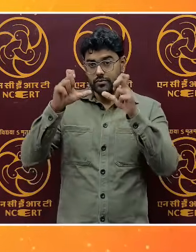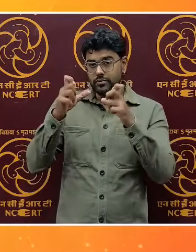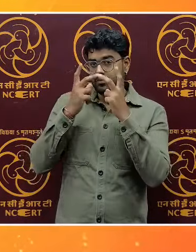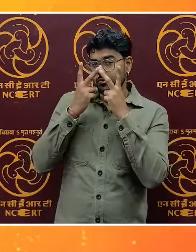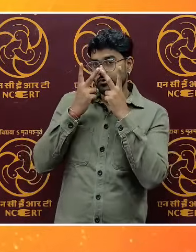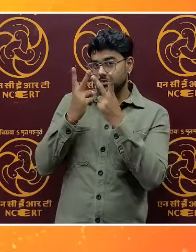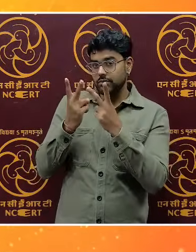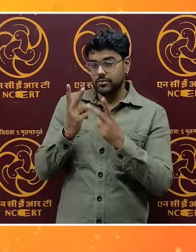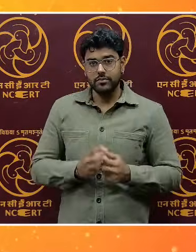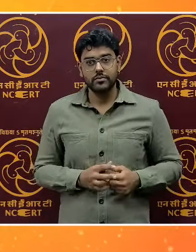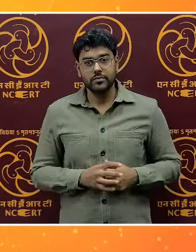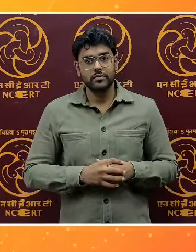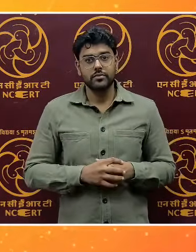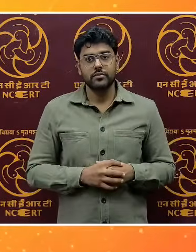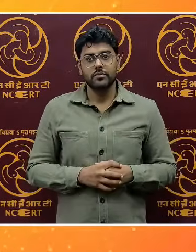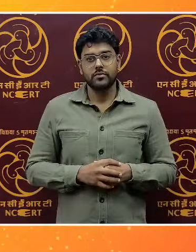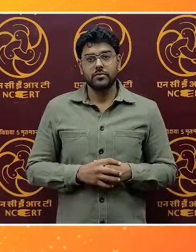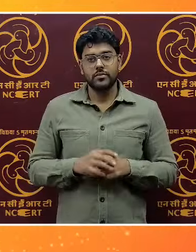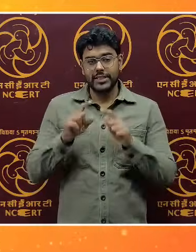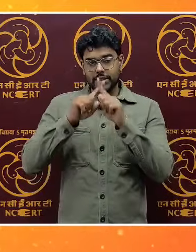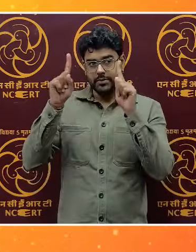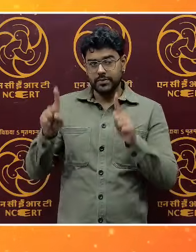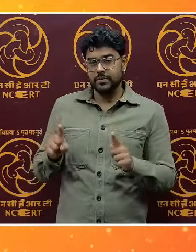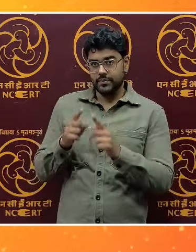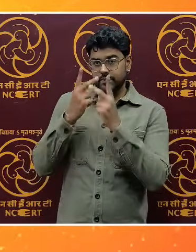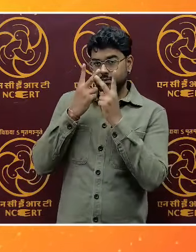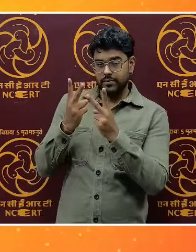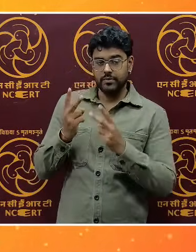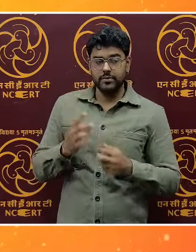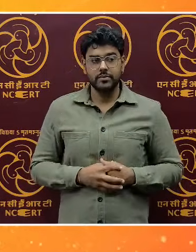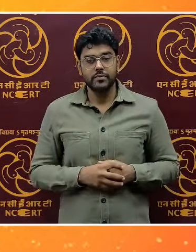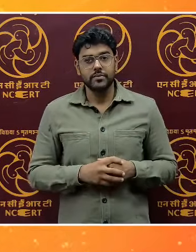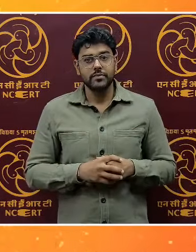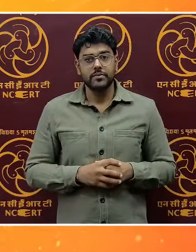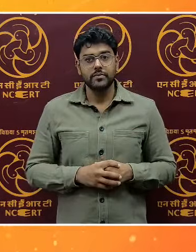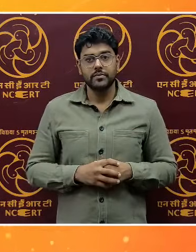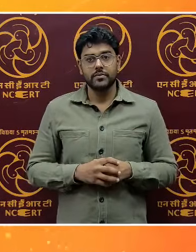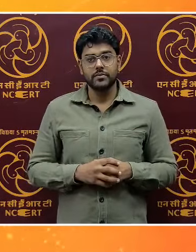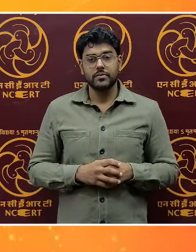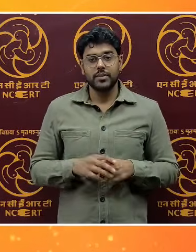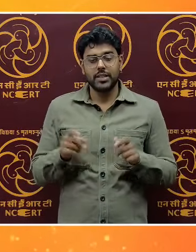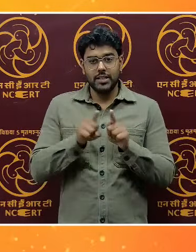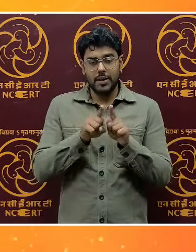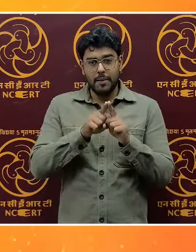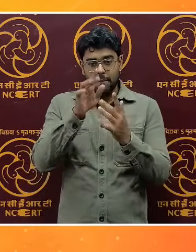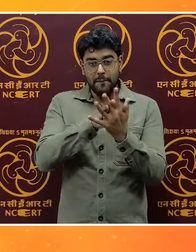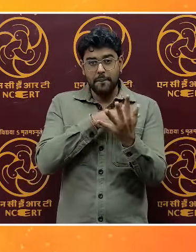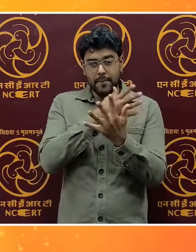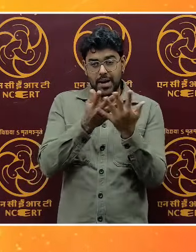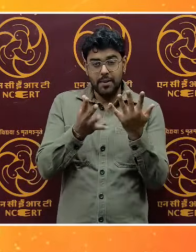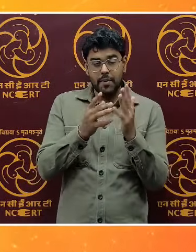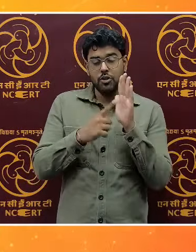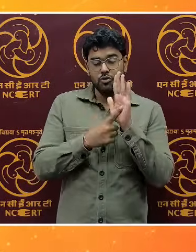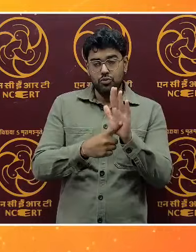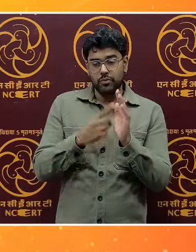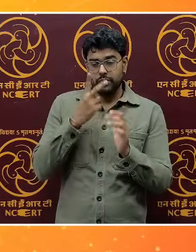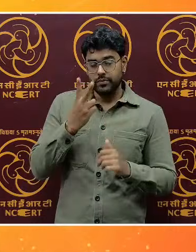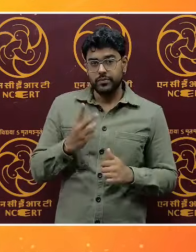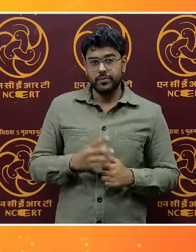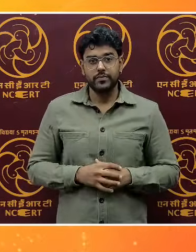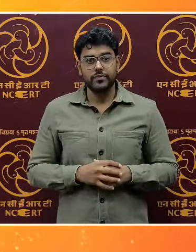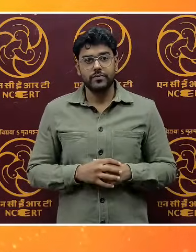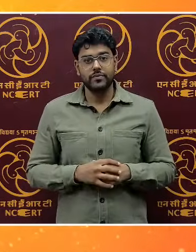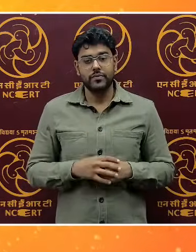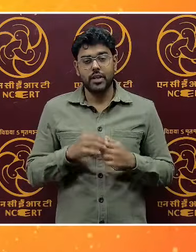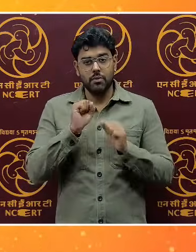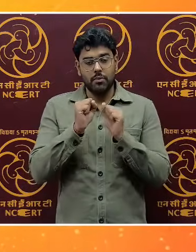of periodic table is there on the screen. If you just see it, it is the mini version of that, but that is how it looks like. We can refer to